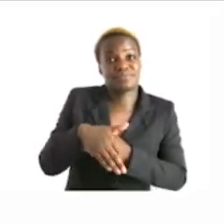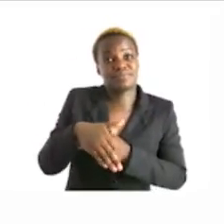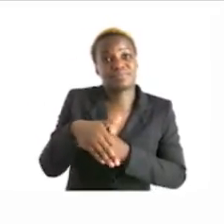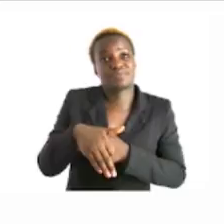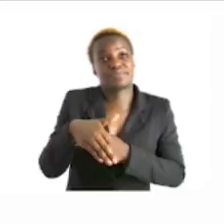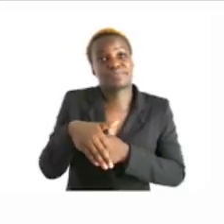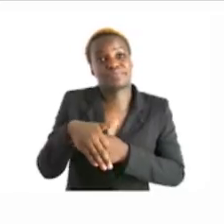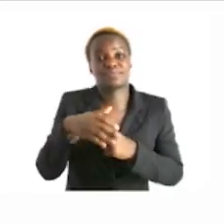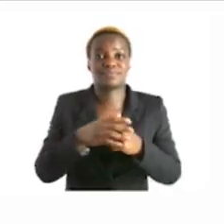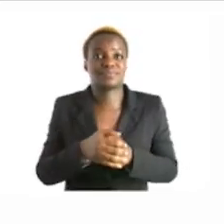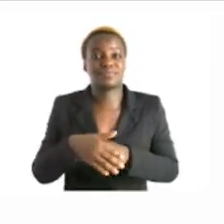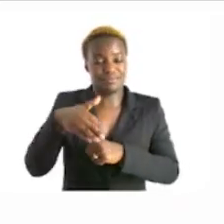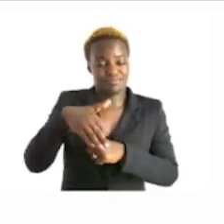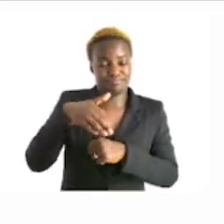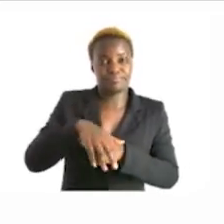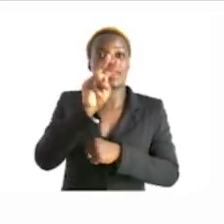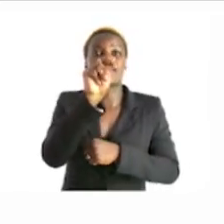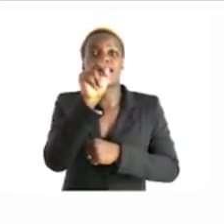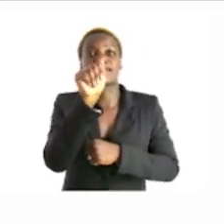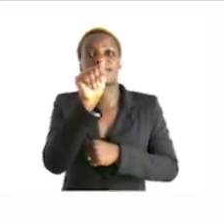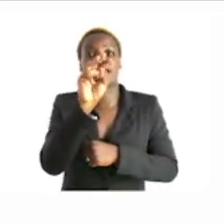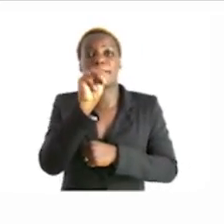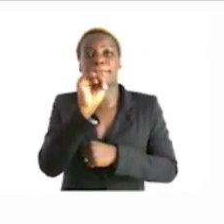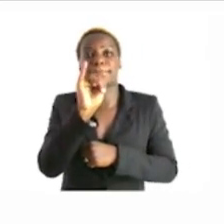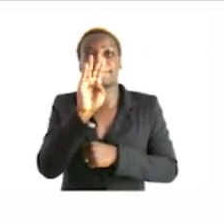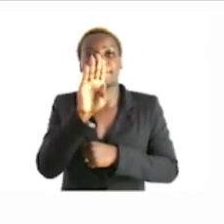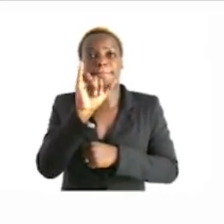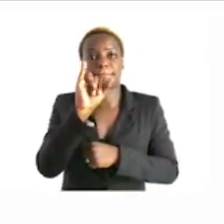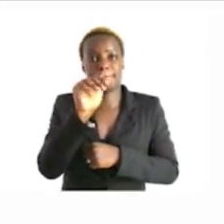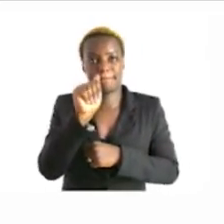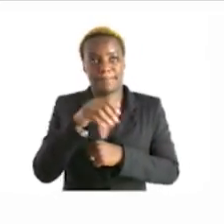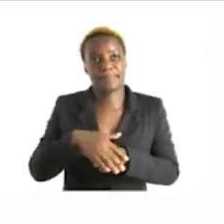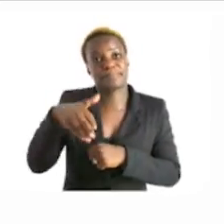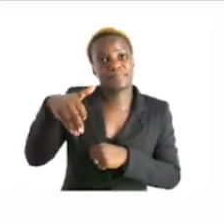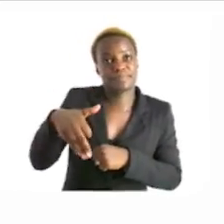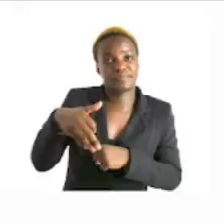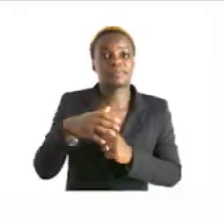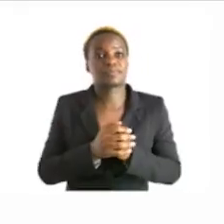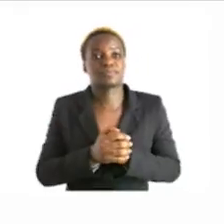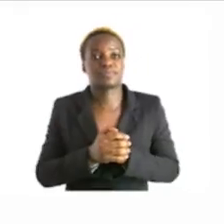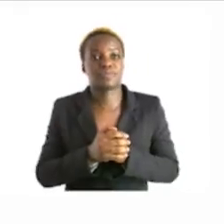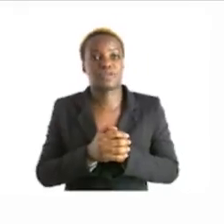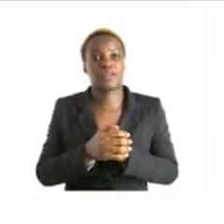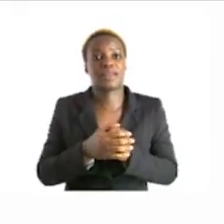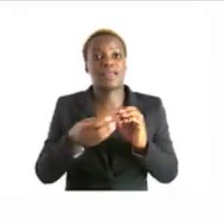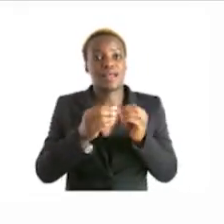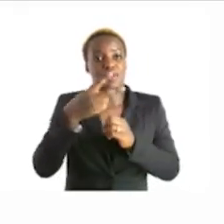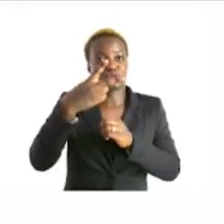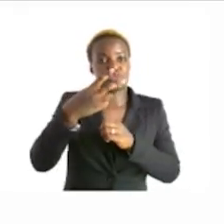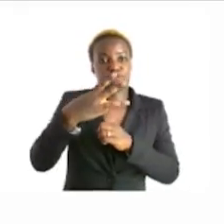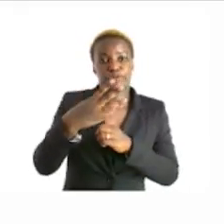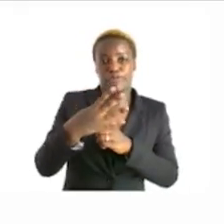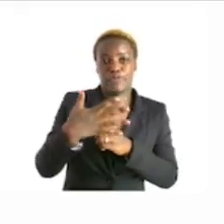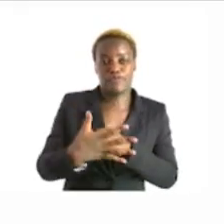answer as namibia caesar is from namibia so the rest of the questions you have to find the answers